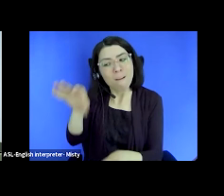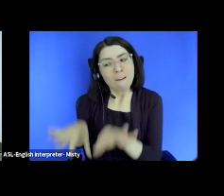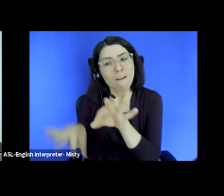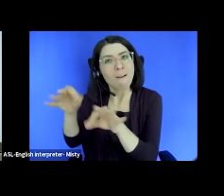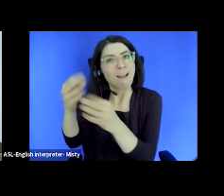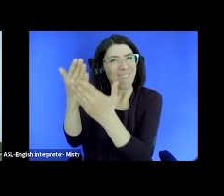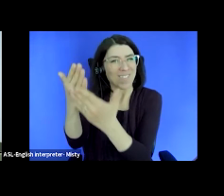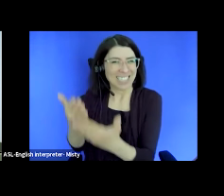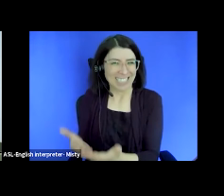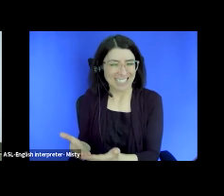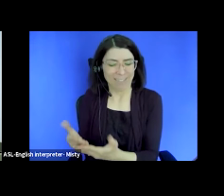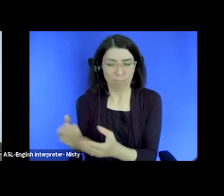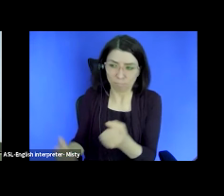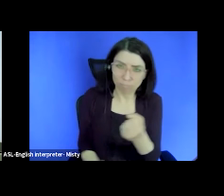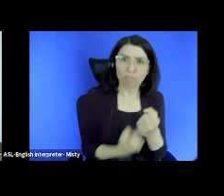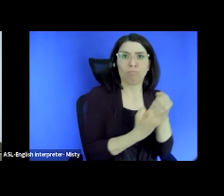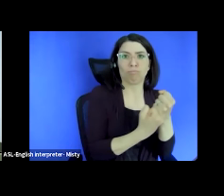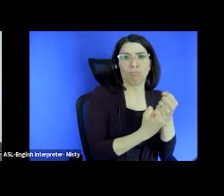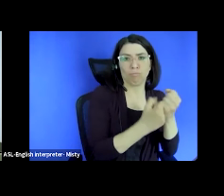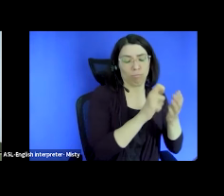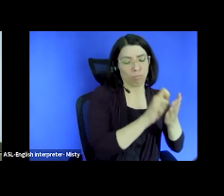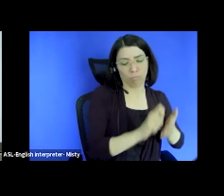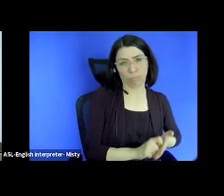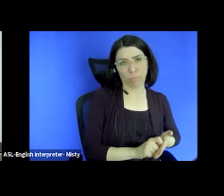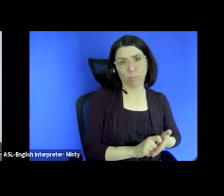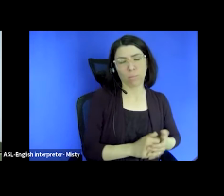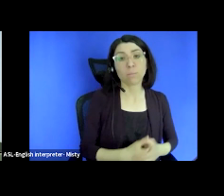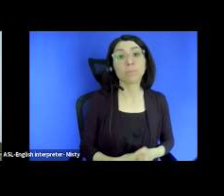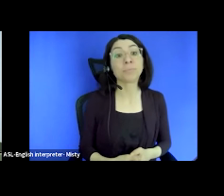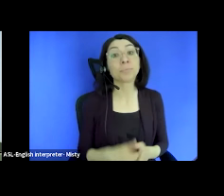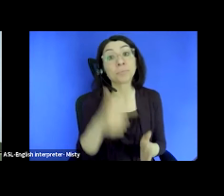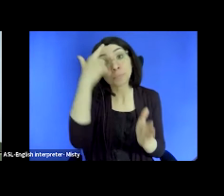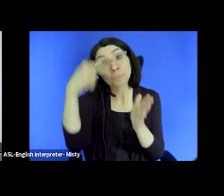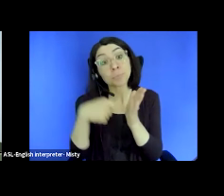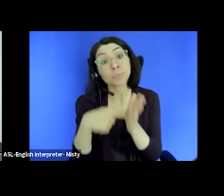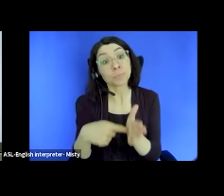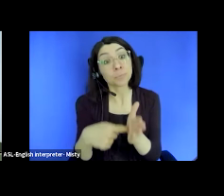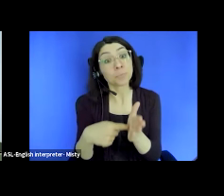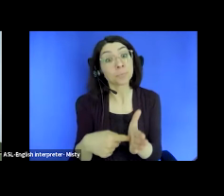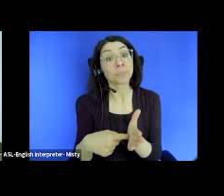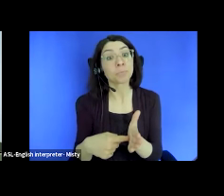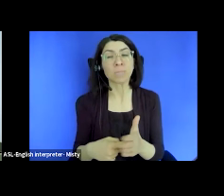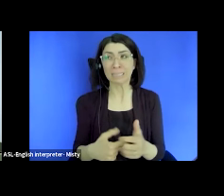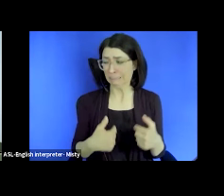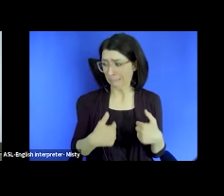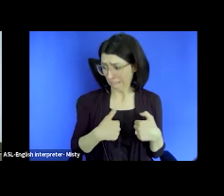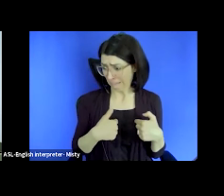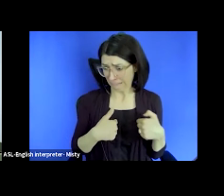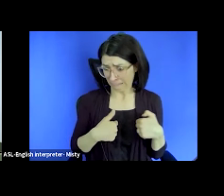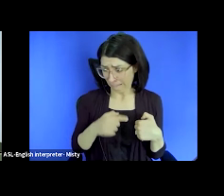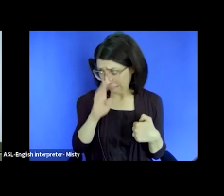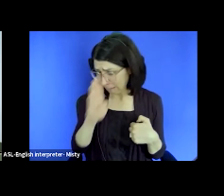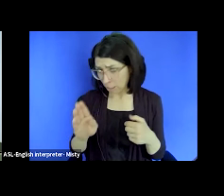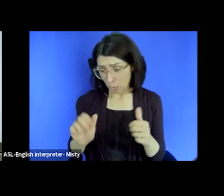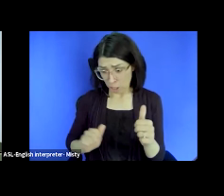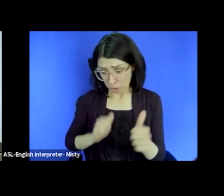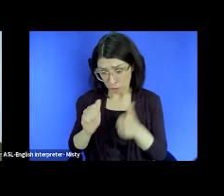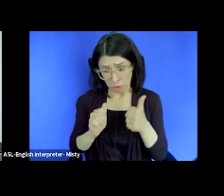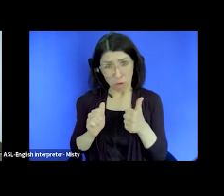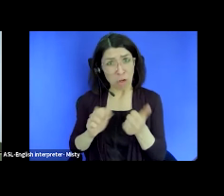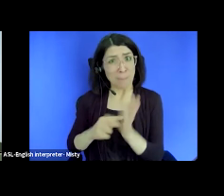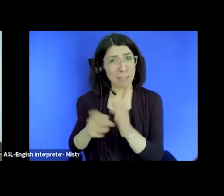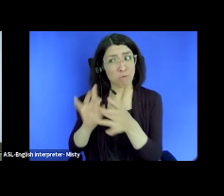that evidence. So for example, someone may have the belief, if I assert myself, then I will upset the other person and ruin our